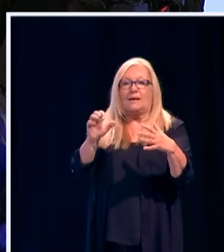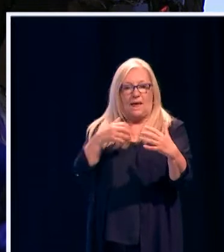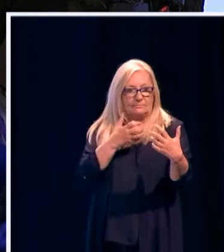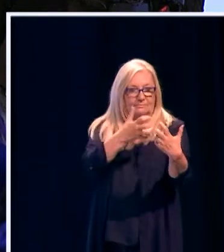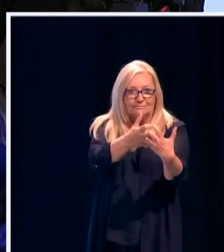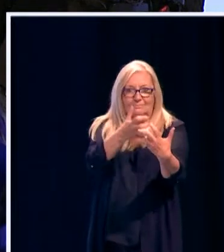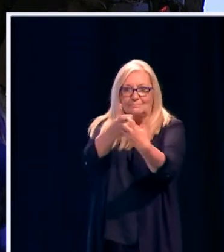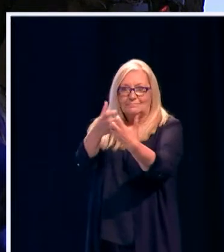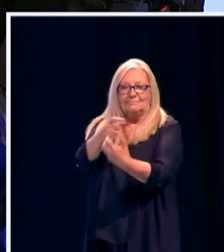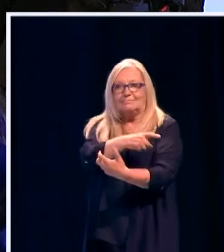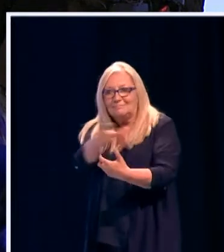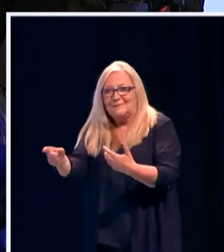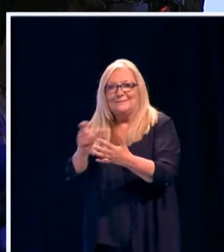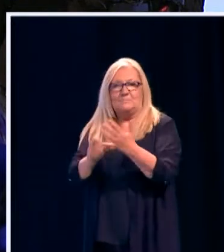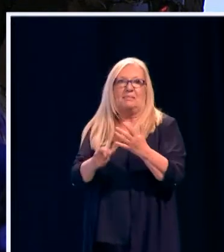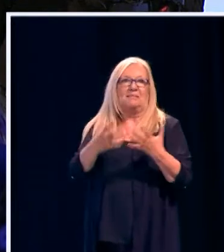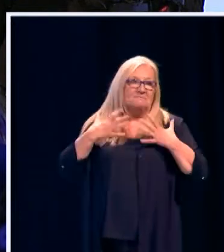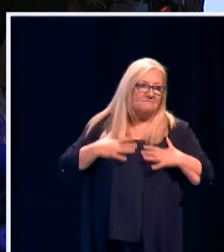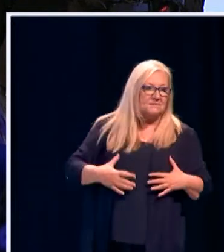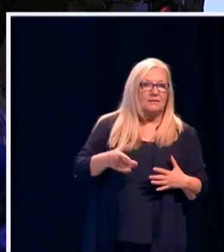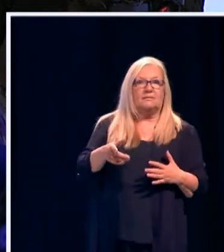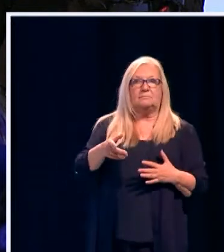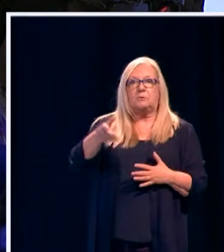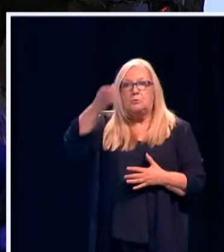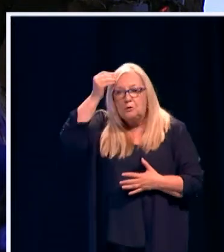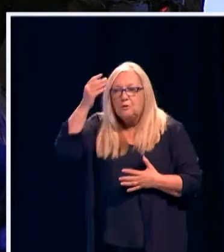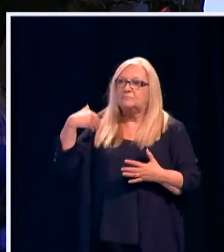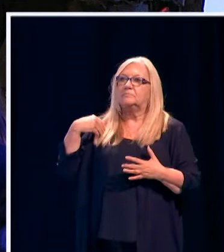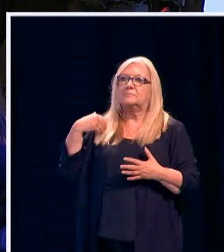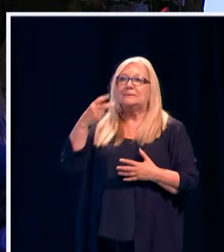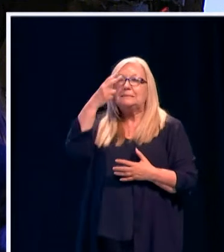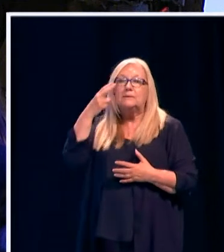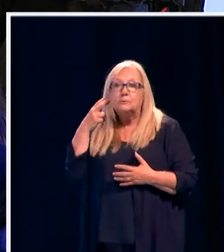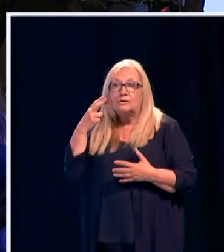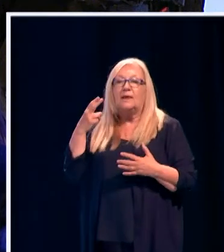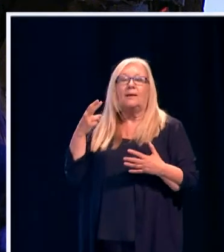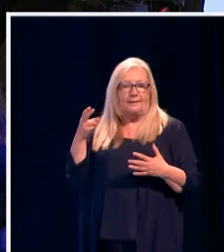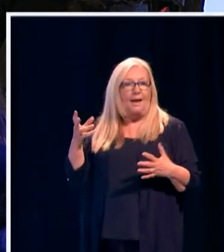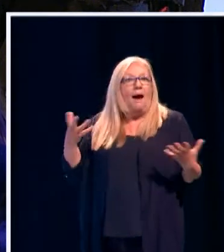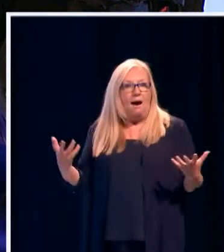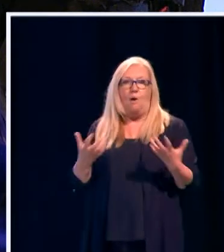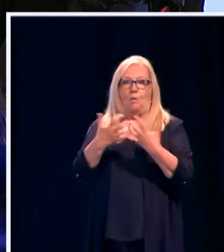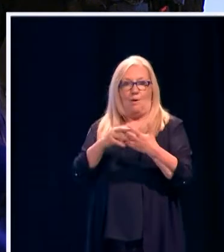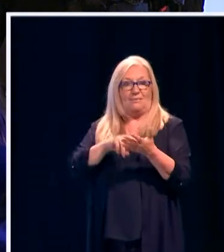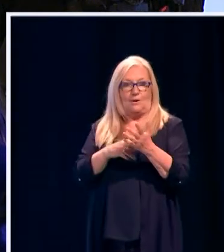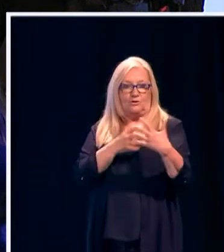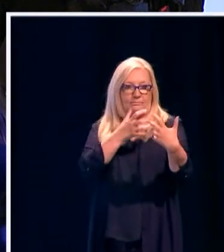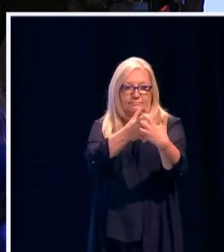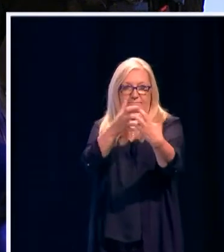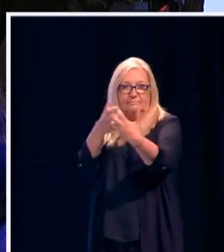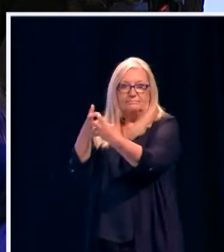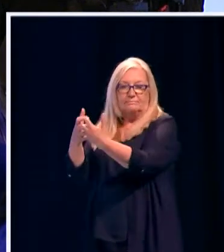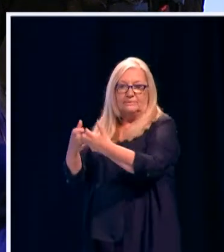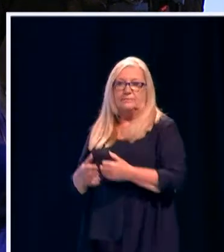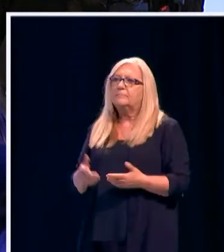learning, and sensorial disability. So my question to you, can you please give us an example of an initiative